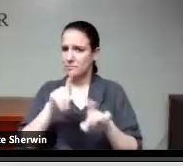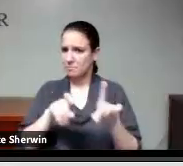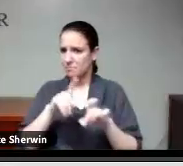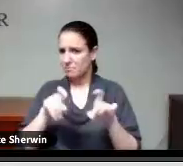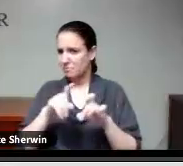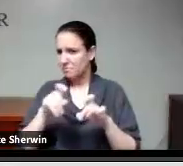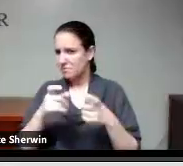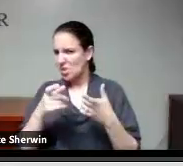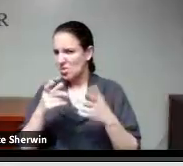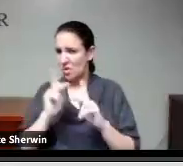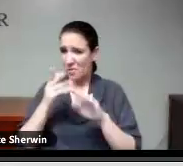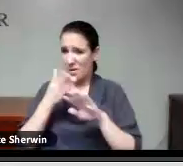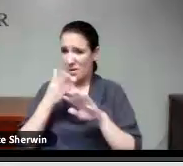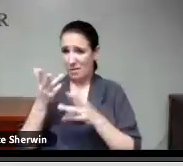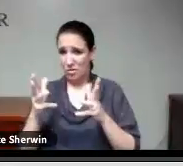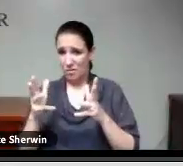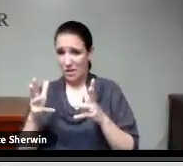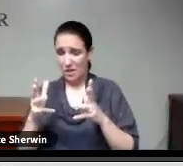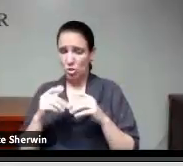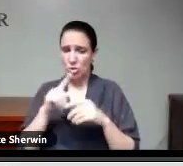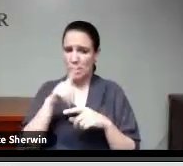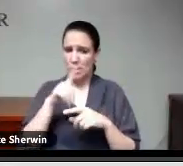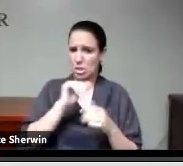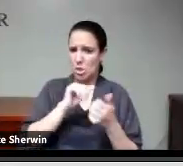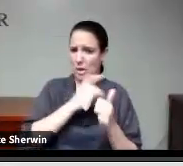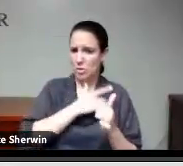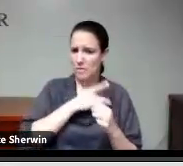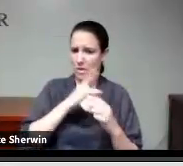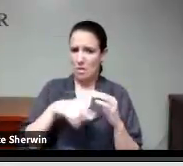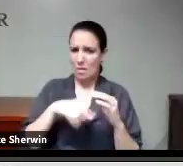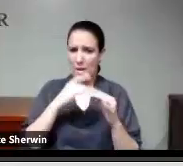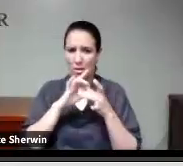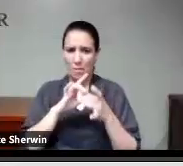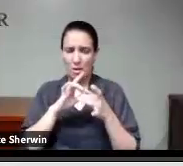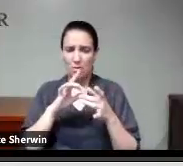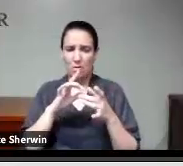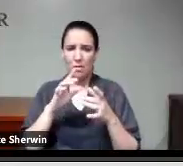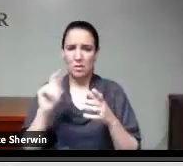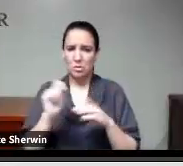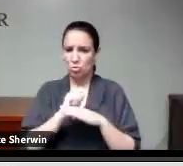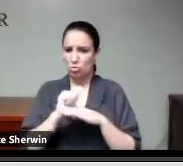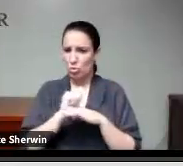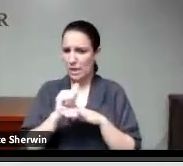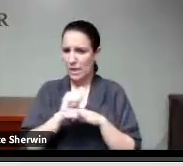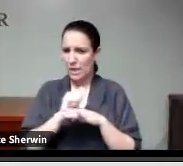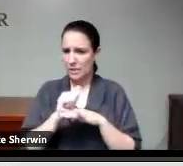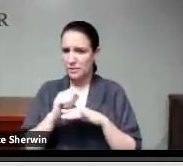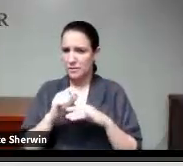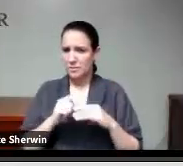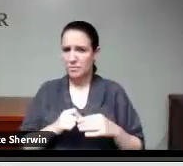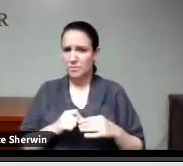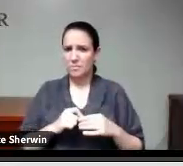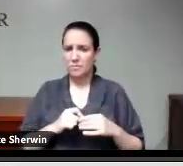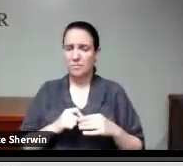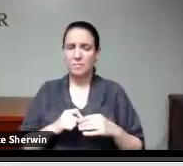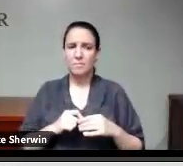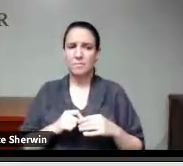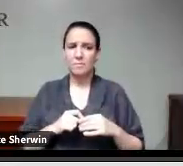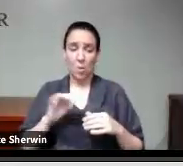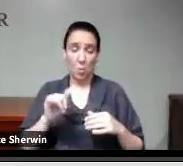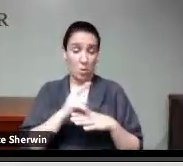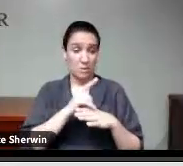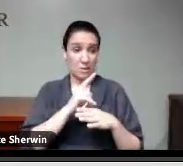people afterwards and asking people how they felt about the training. Do they feel like it, it was something that was useful